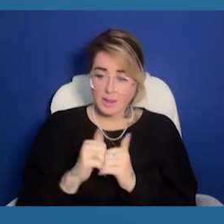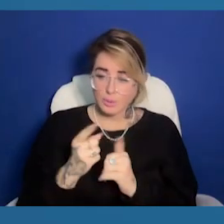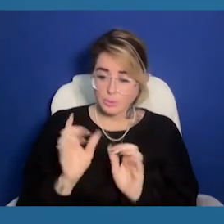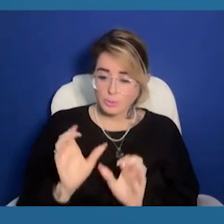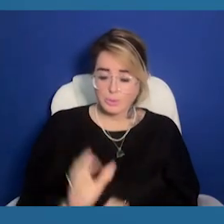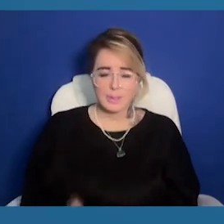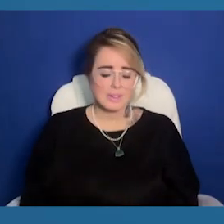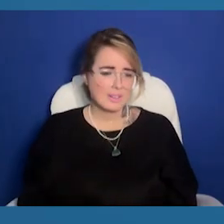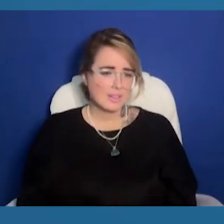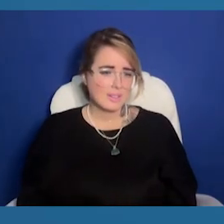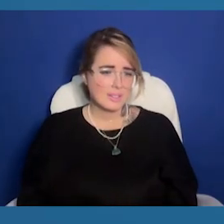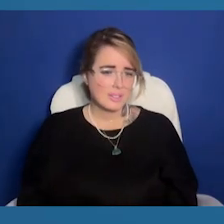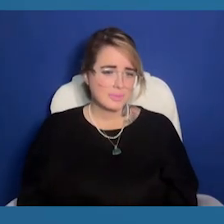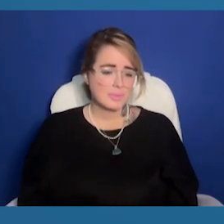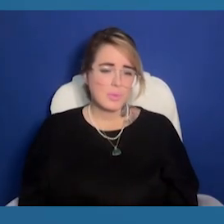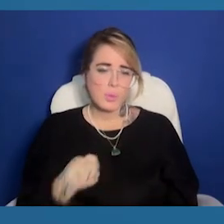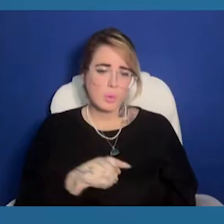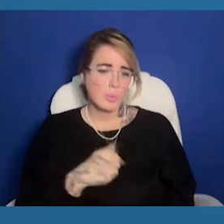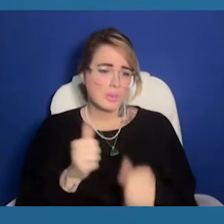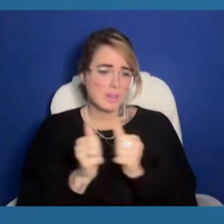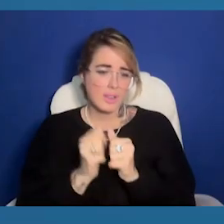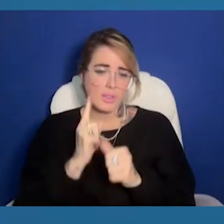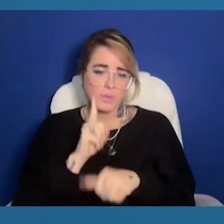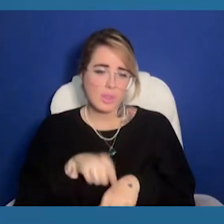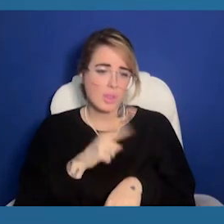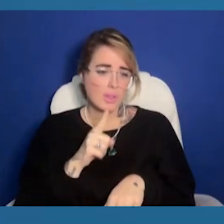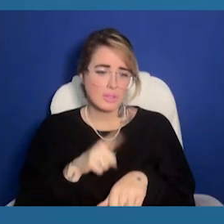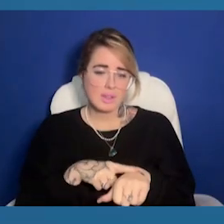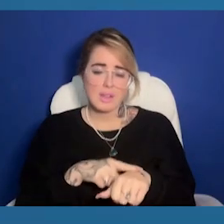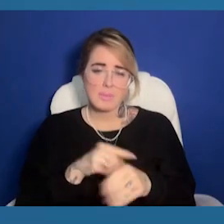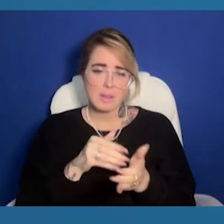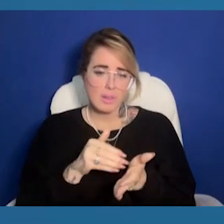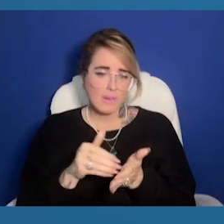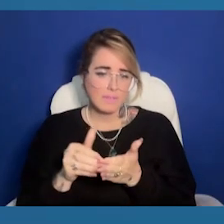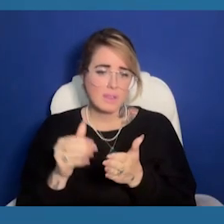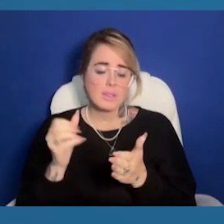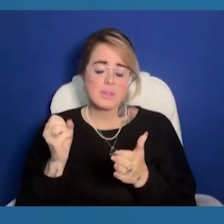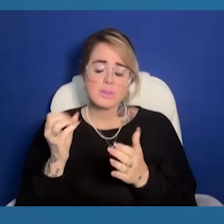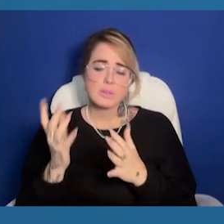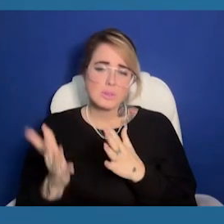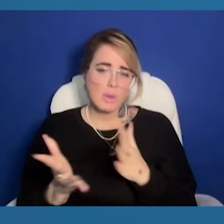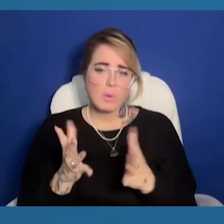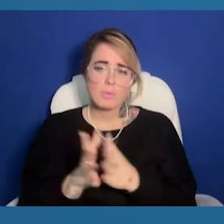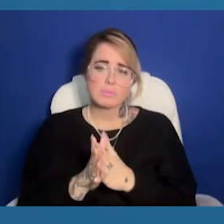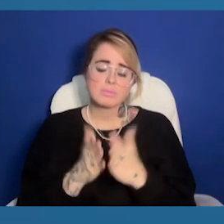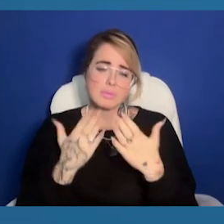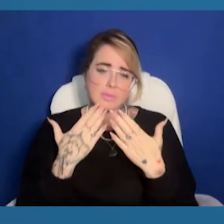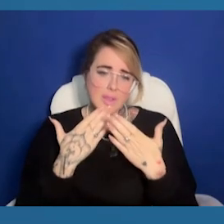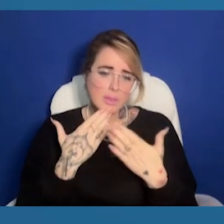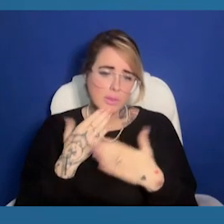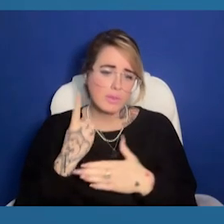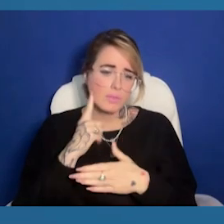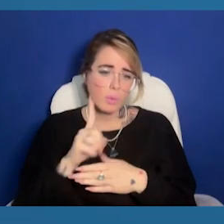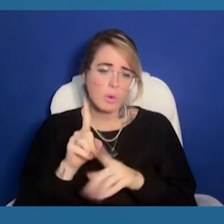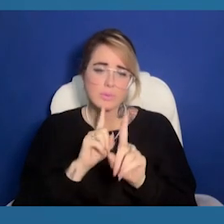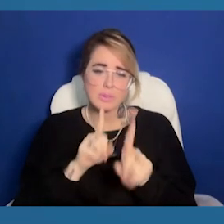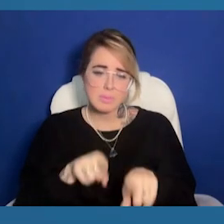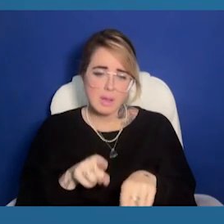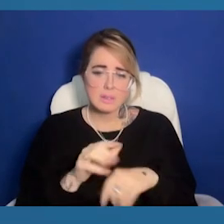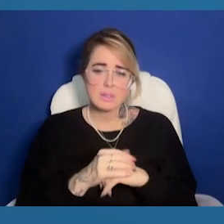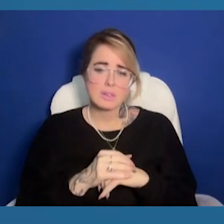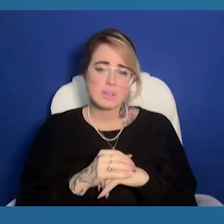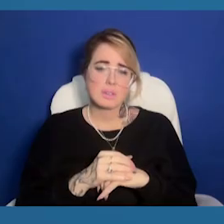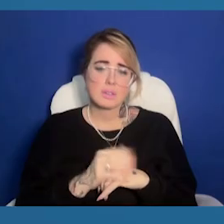like, because we were together for so long and so often. So thank you for responding to